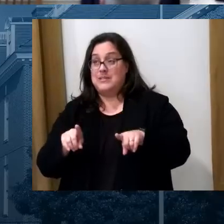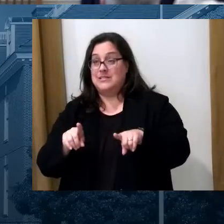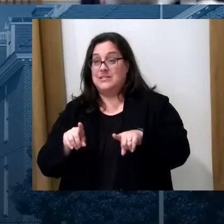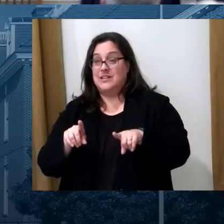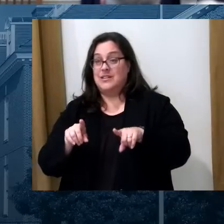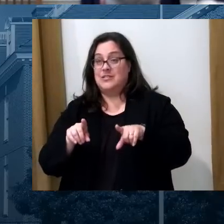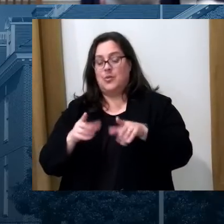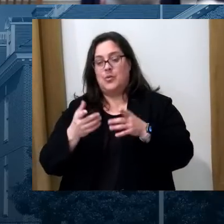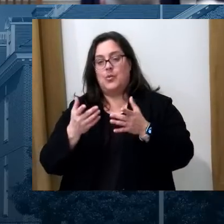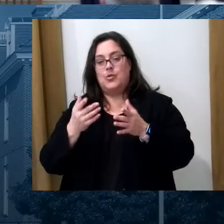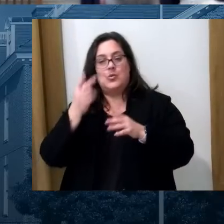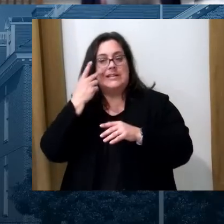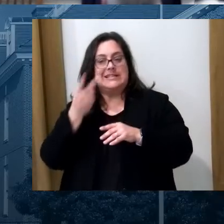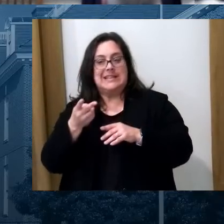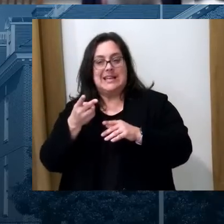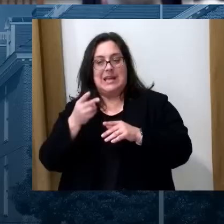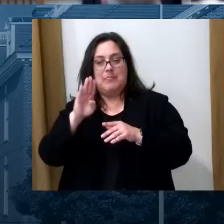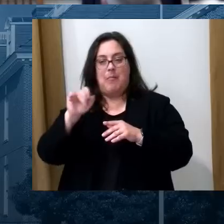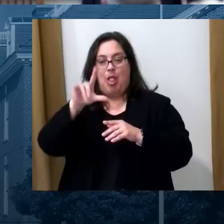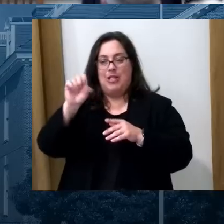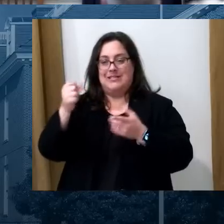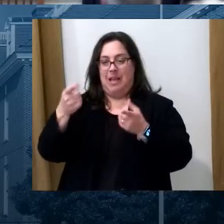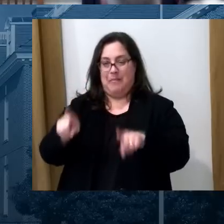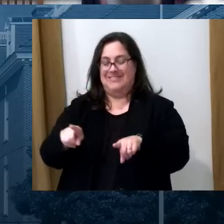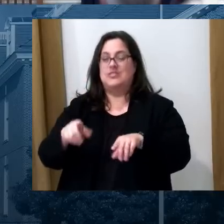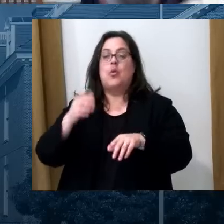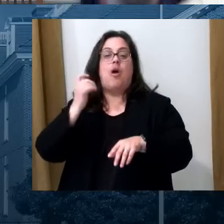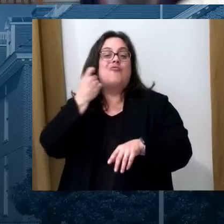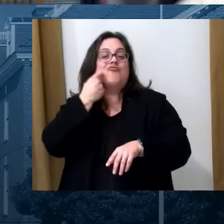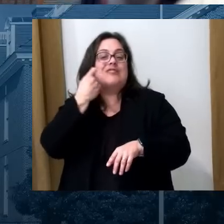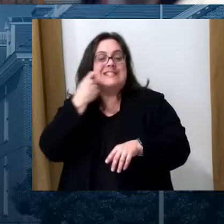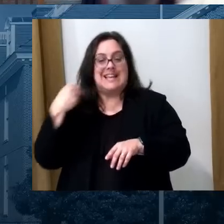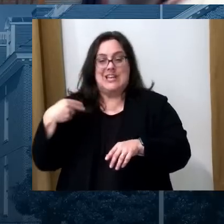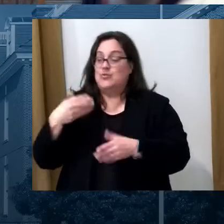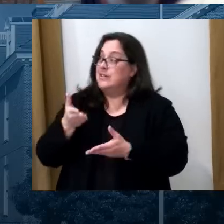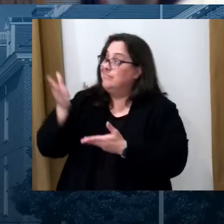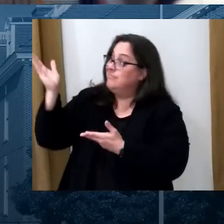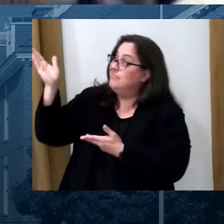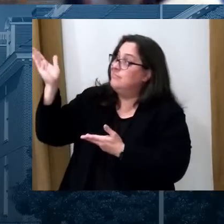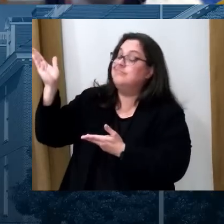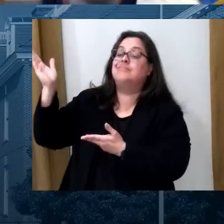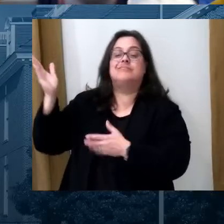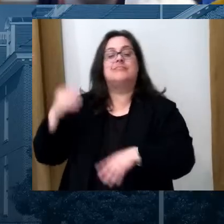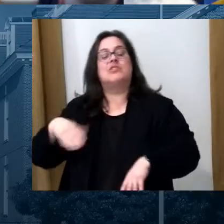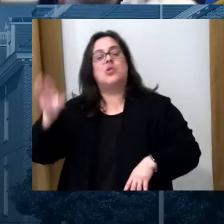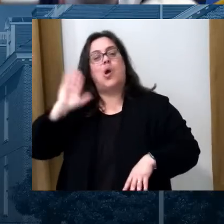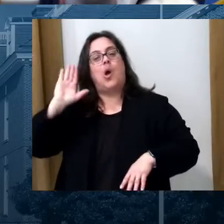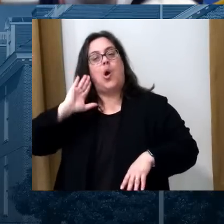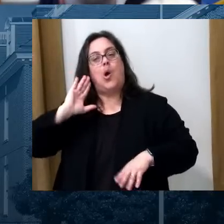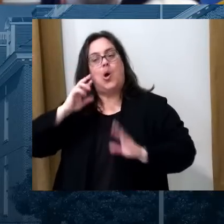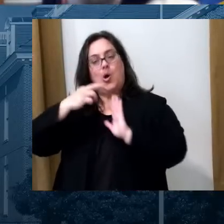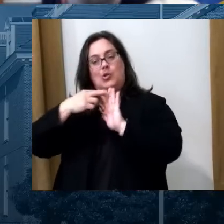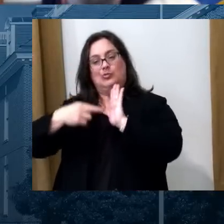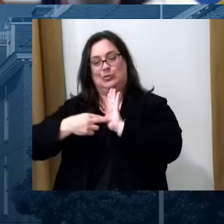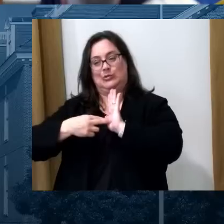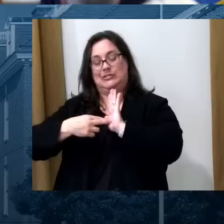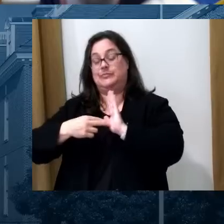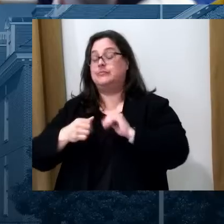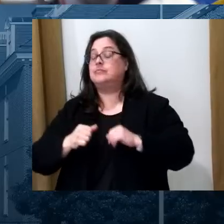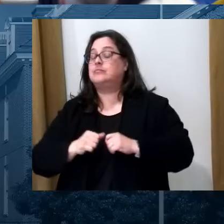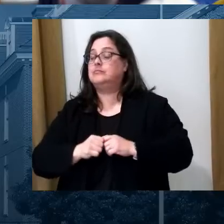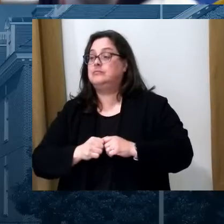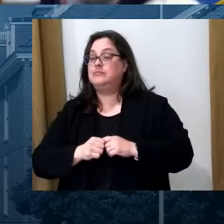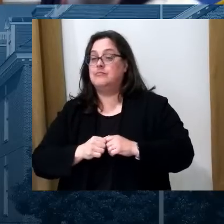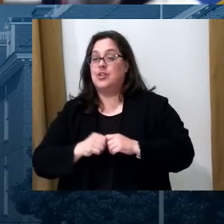into bubbles. And this is what our recent history looks like. So under the old rules, the revenues and